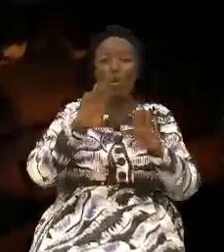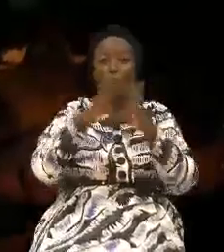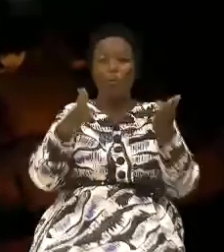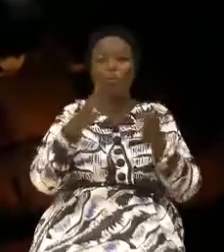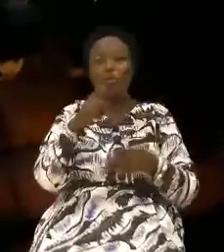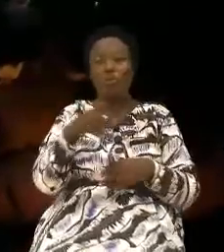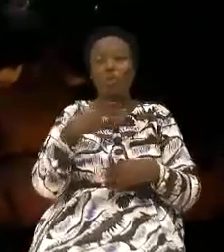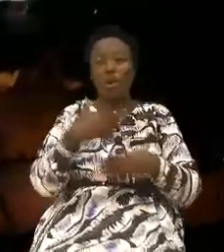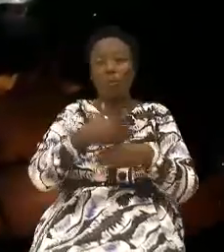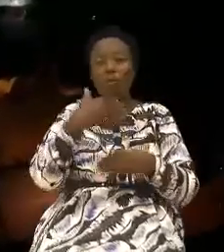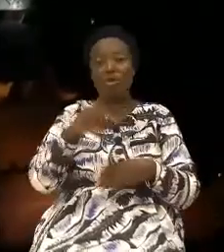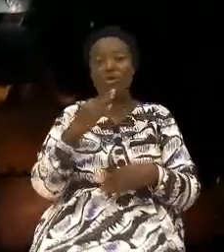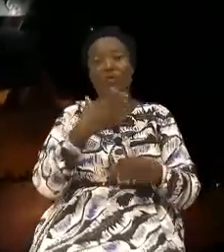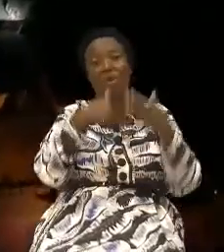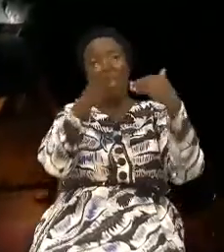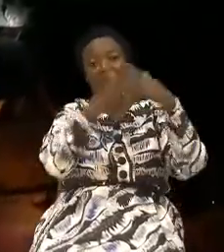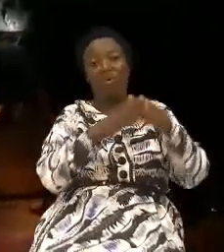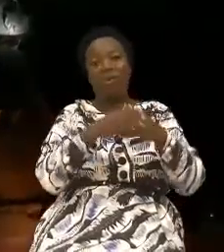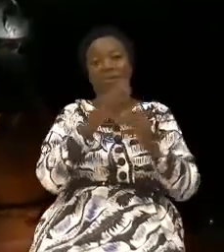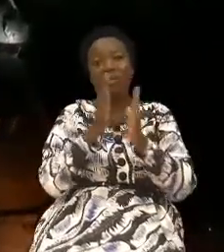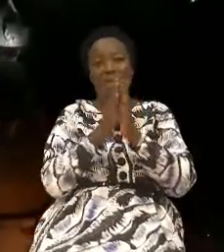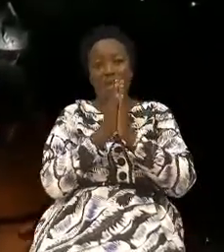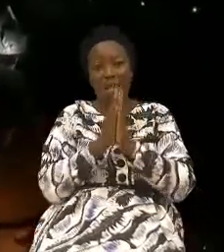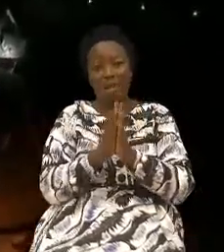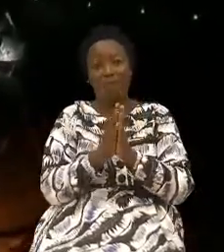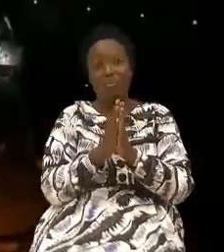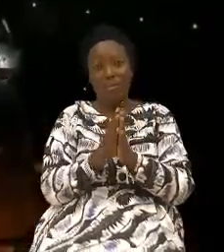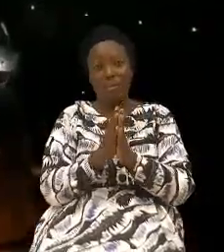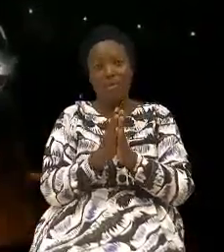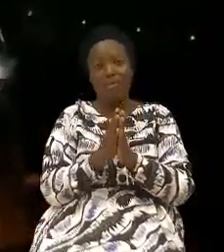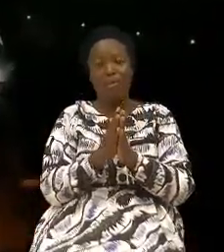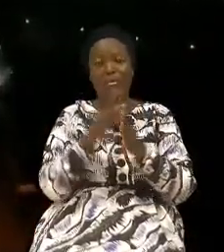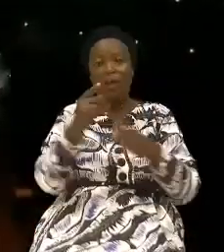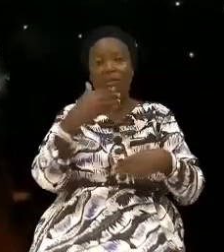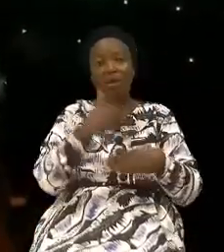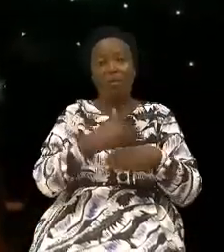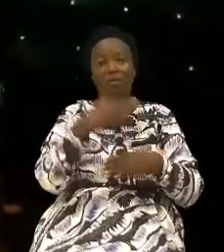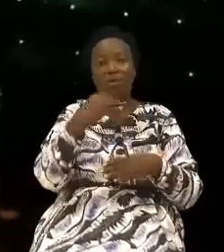heaven. Amen. The